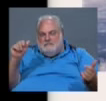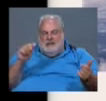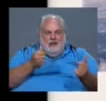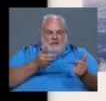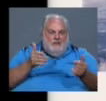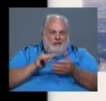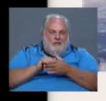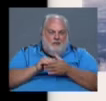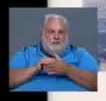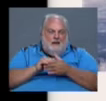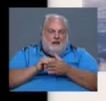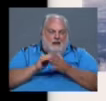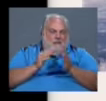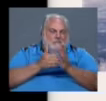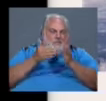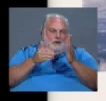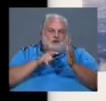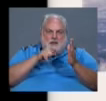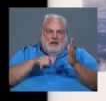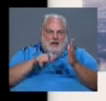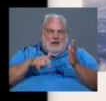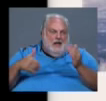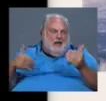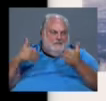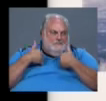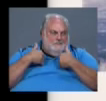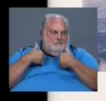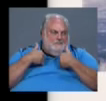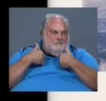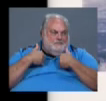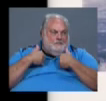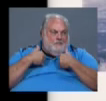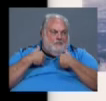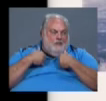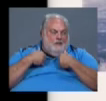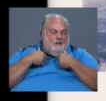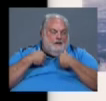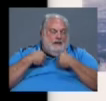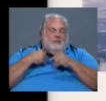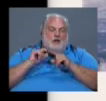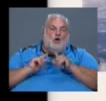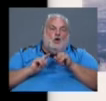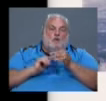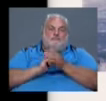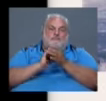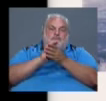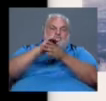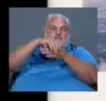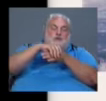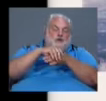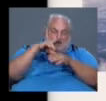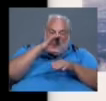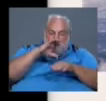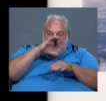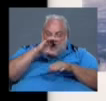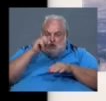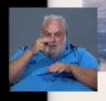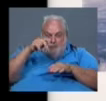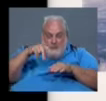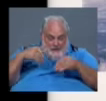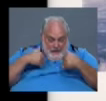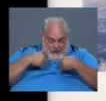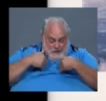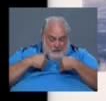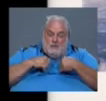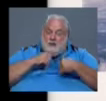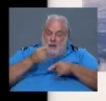anything that they should not have on board. They'll go over armed. They can search the ship. If the ship is determined that it has cargo on it